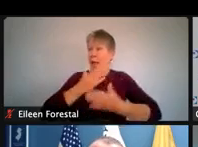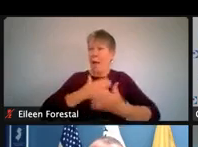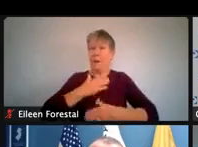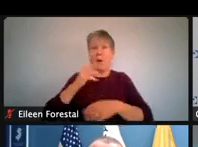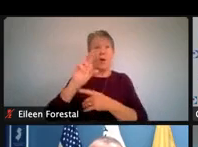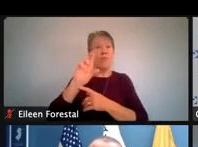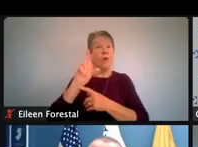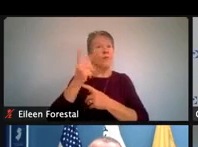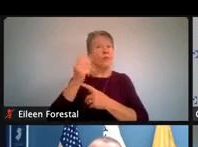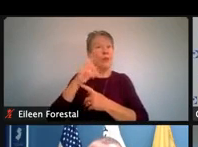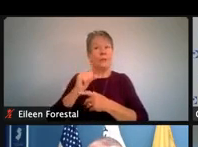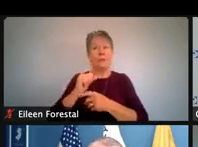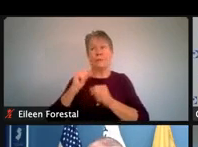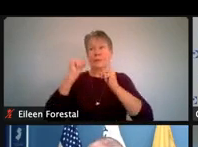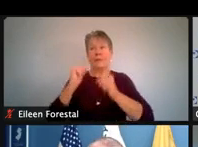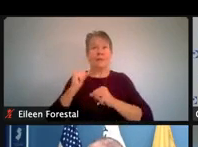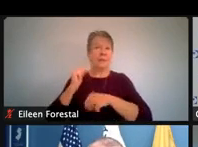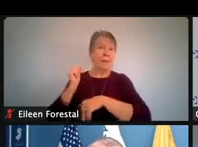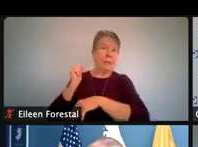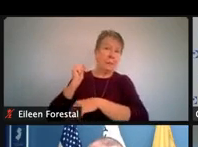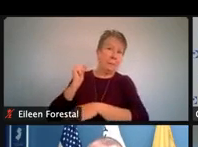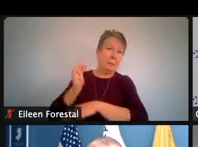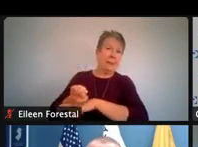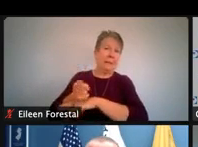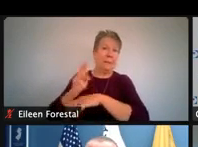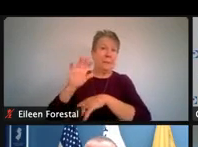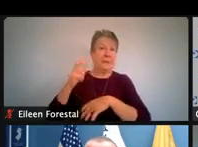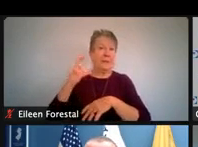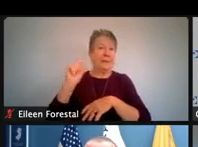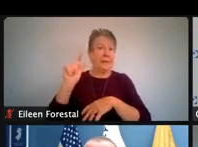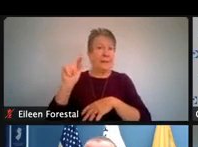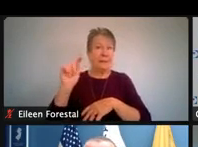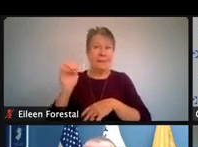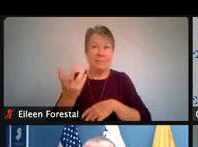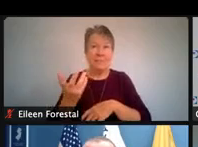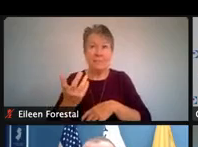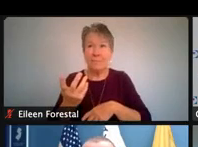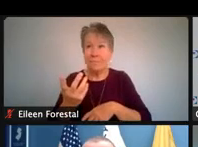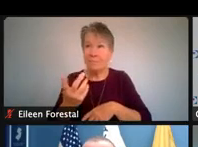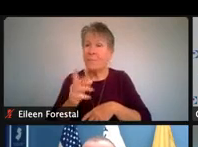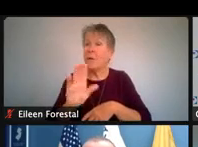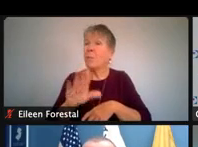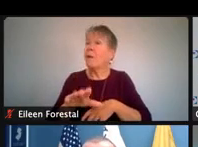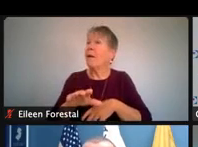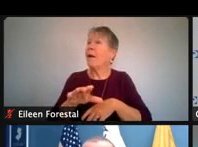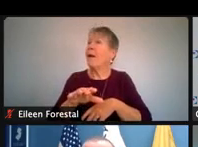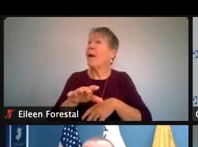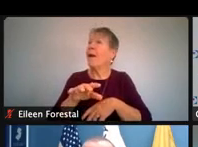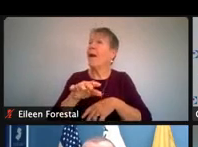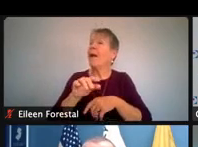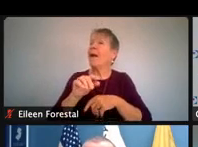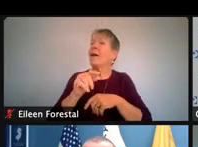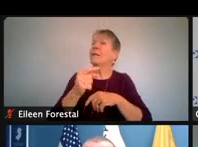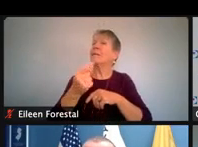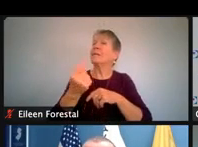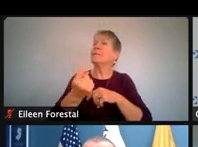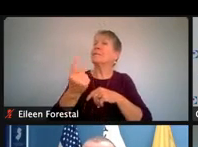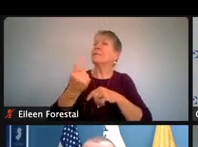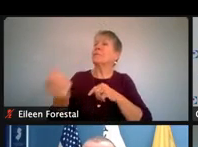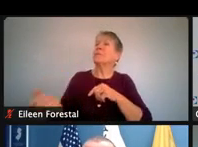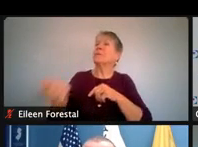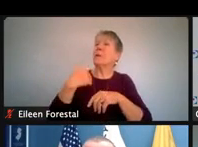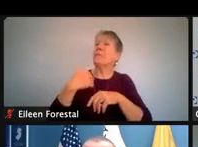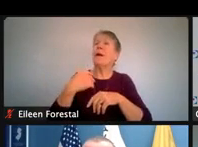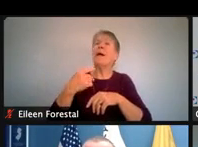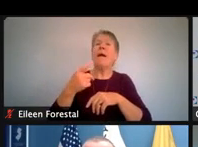somebody anonymously sent me some drive-by videos of a watch party where everybody looked like they were on top